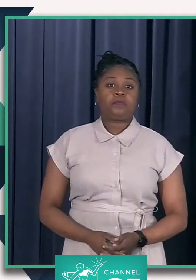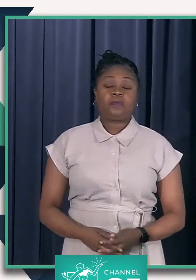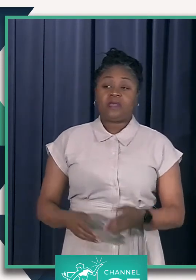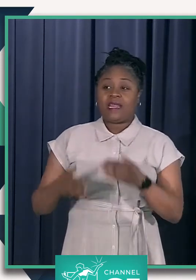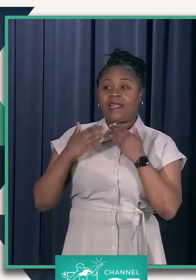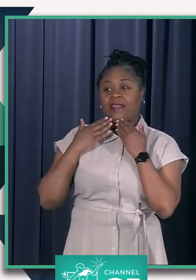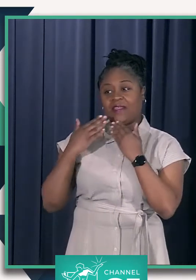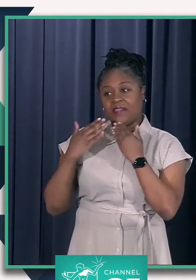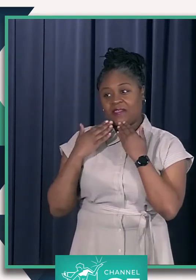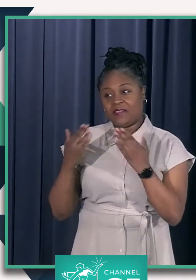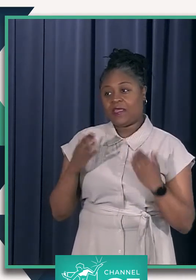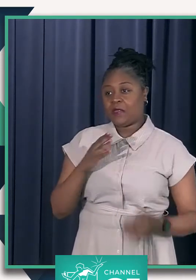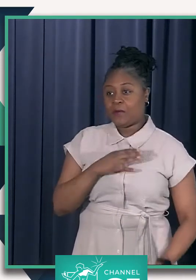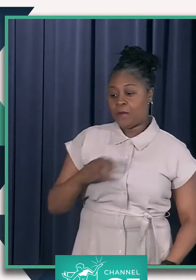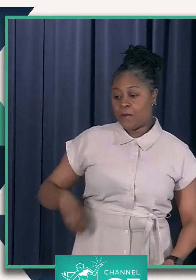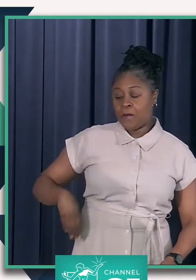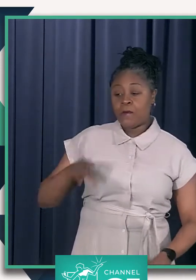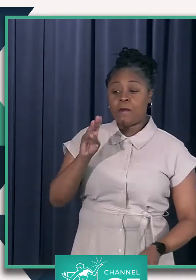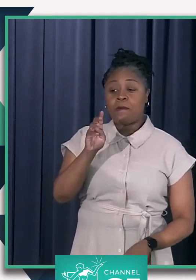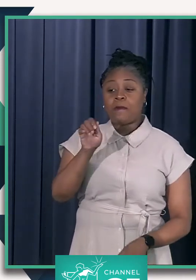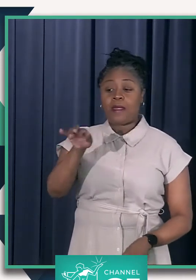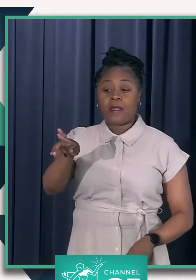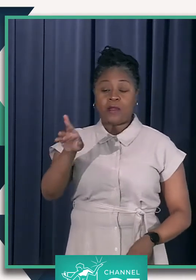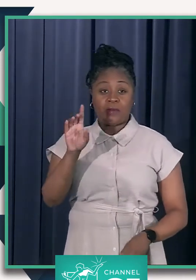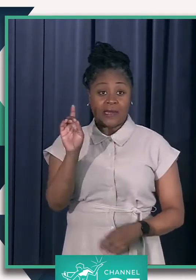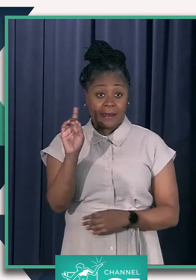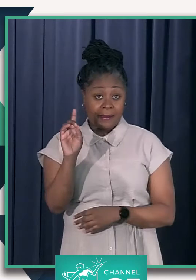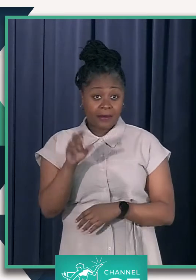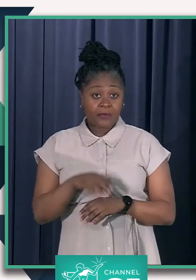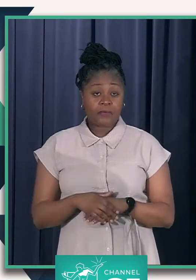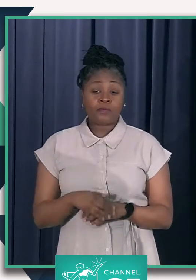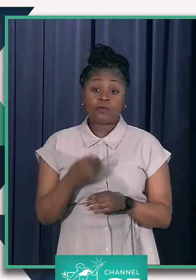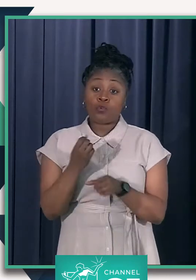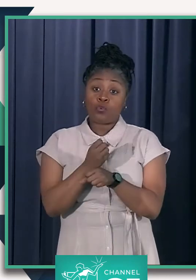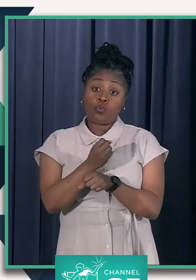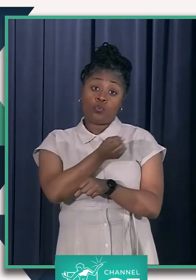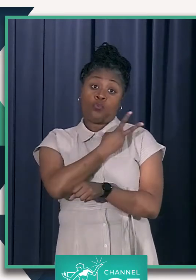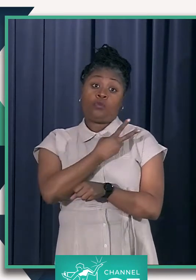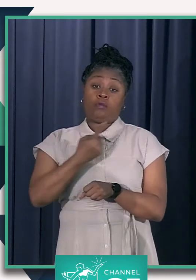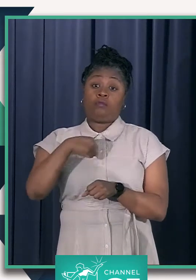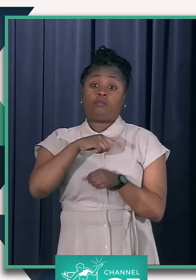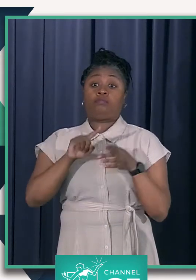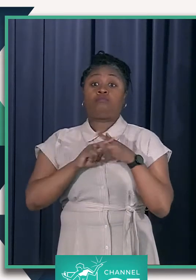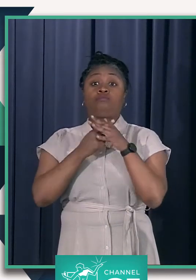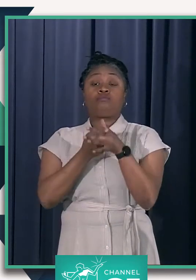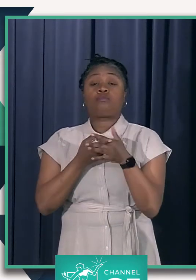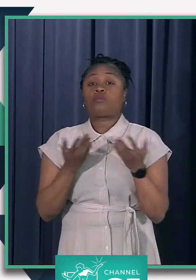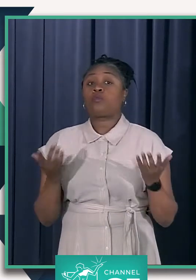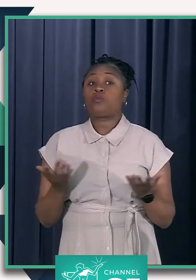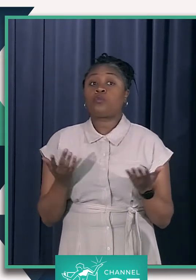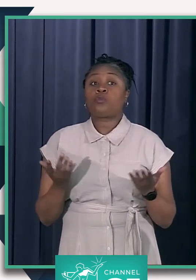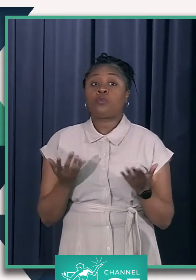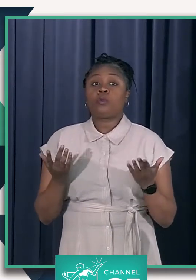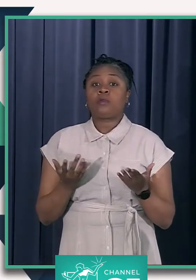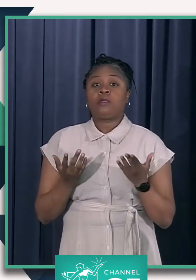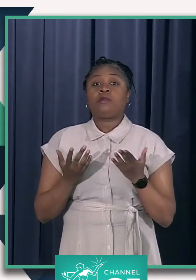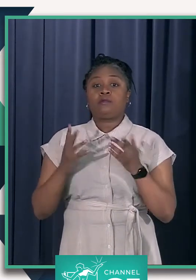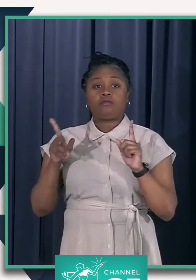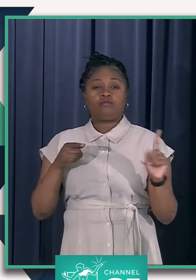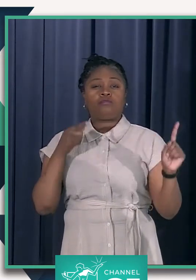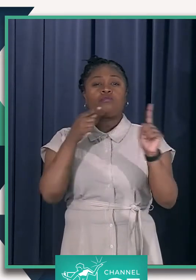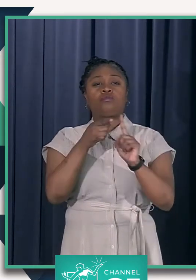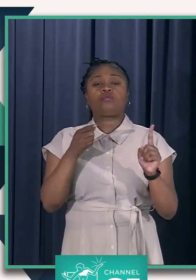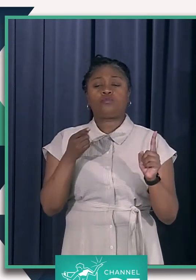Thank you, Mayor Duggan. 2 years ago, we began this journey with the city of Detroit with